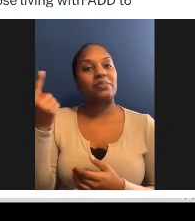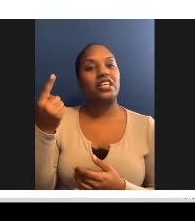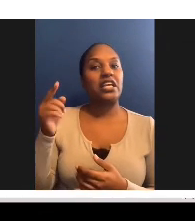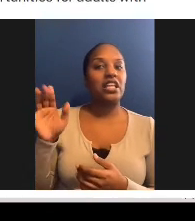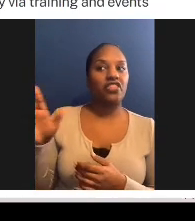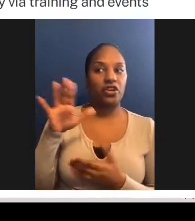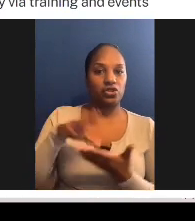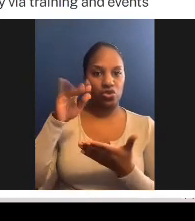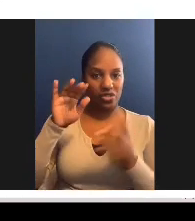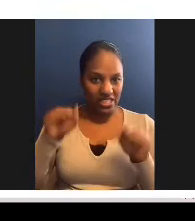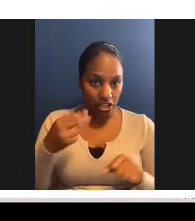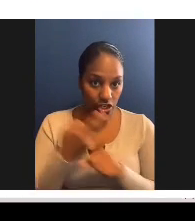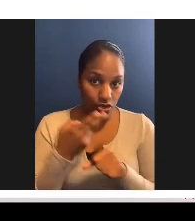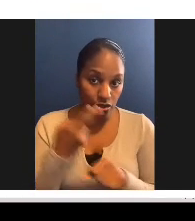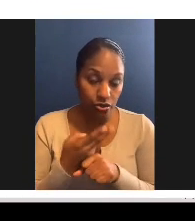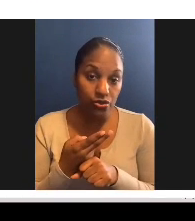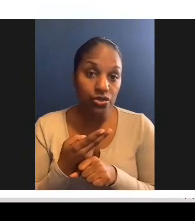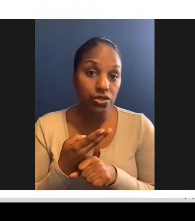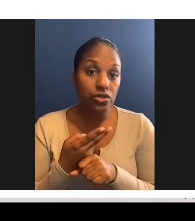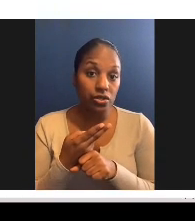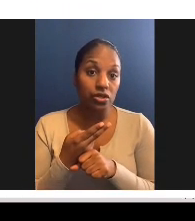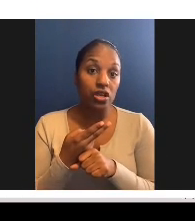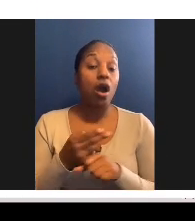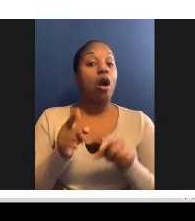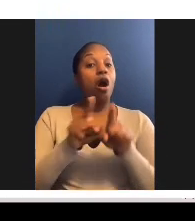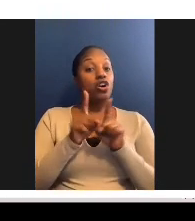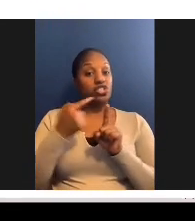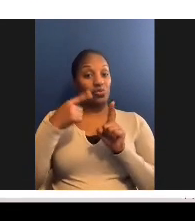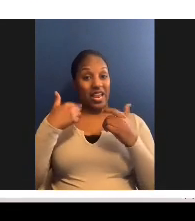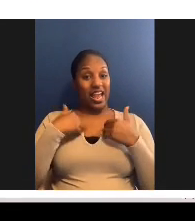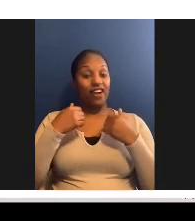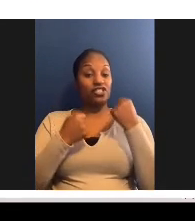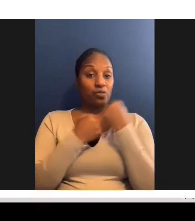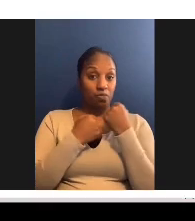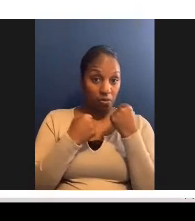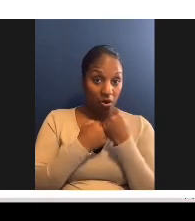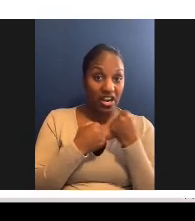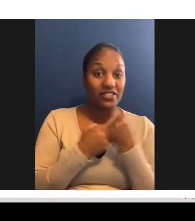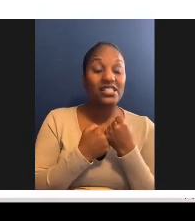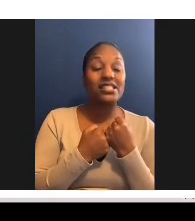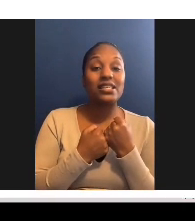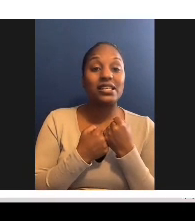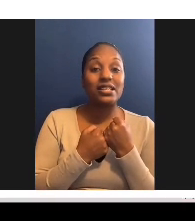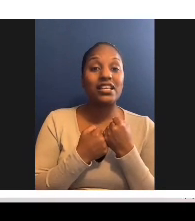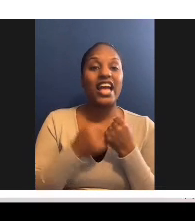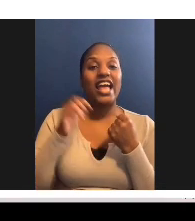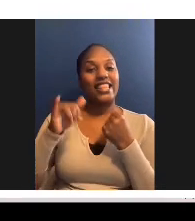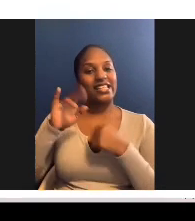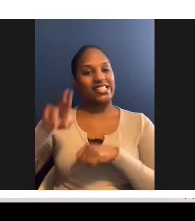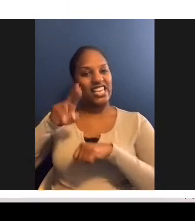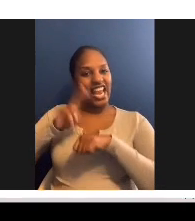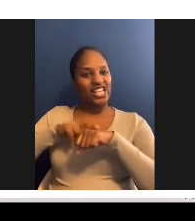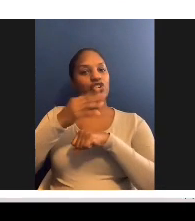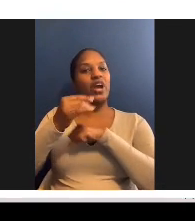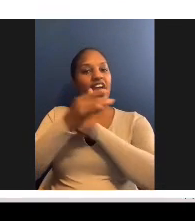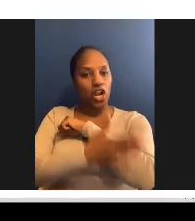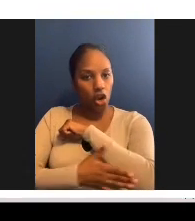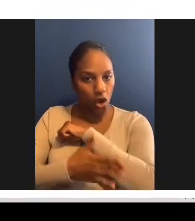use. And then we also have the support and advocacy. These are national and